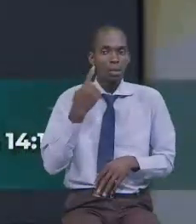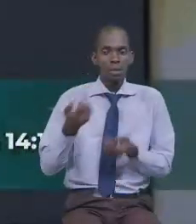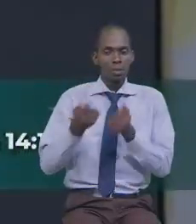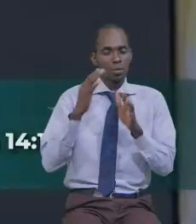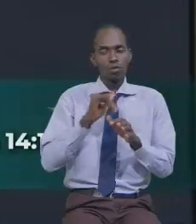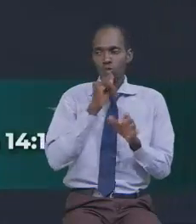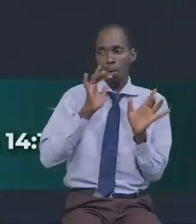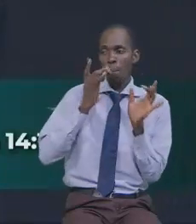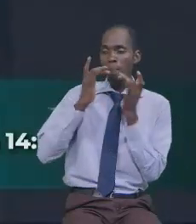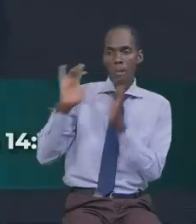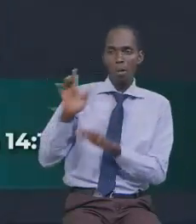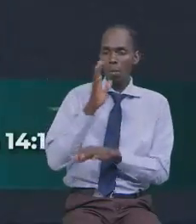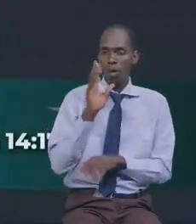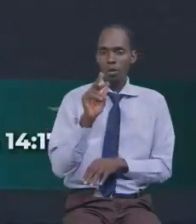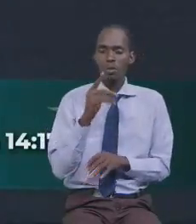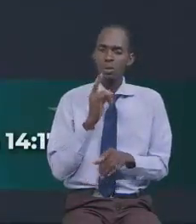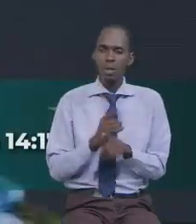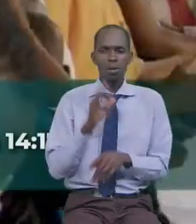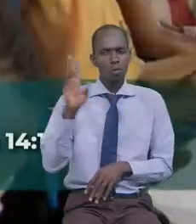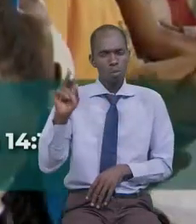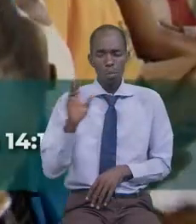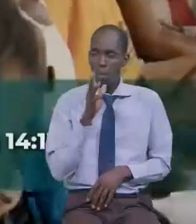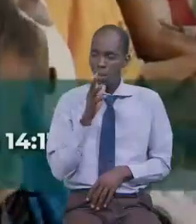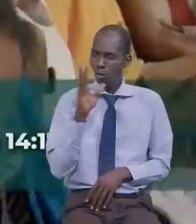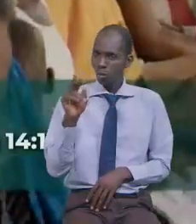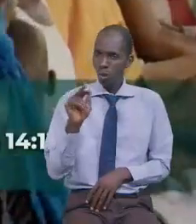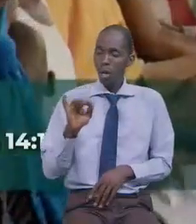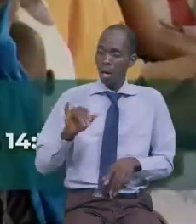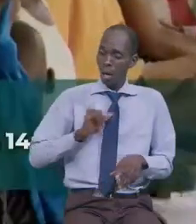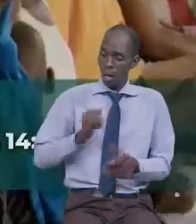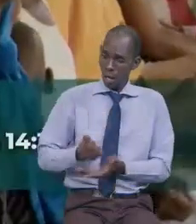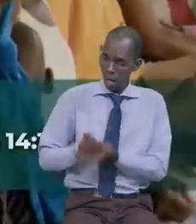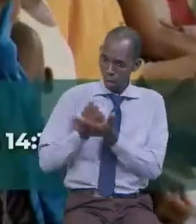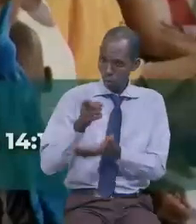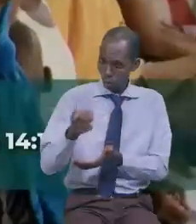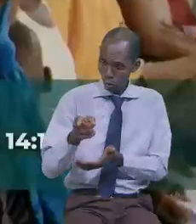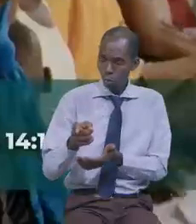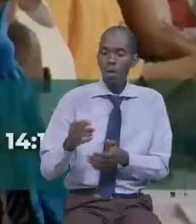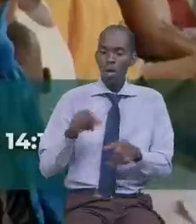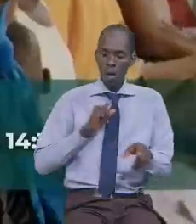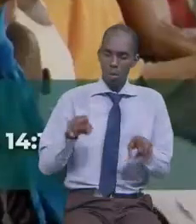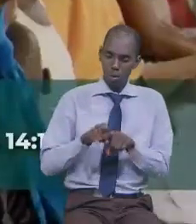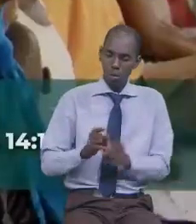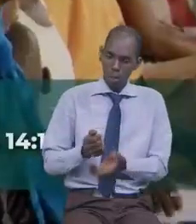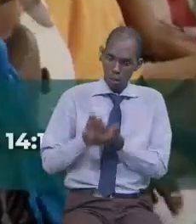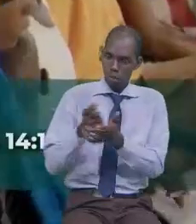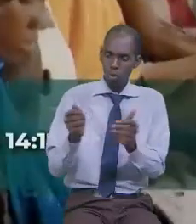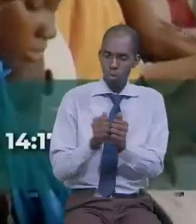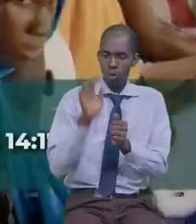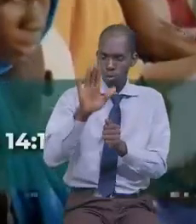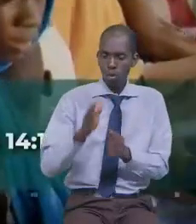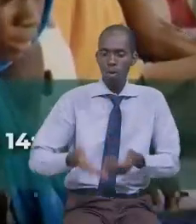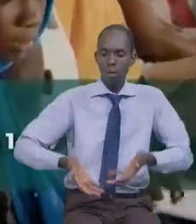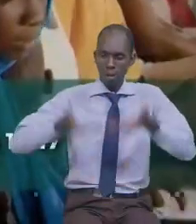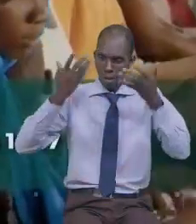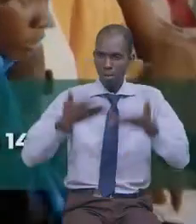not like that. That I carry you and your load. Put your load down, and the car, the